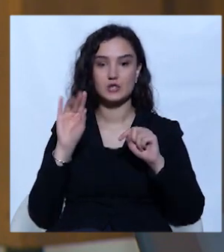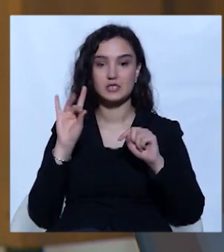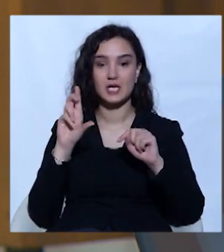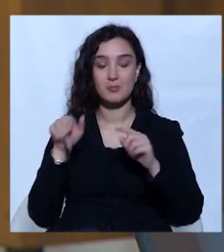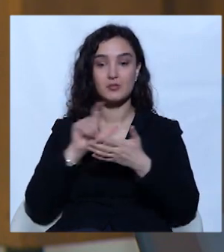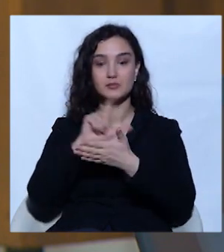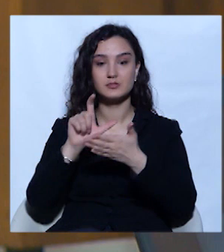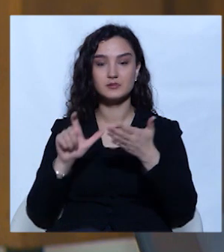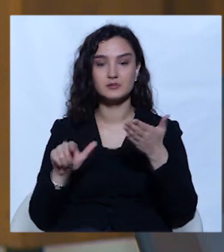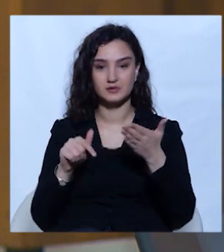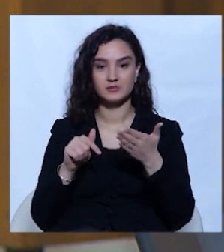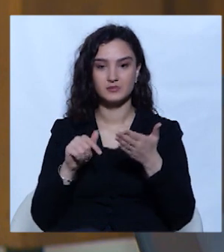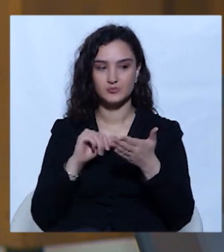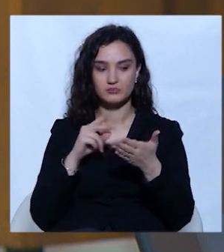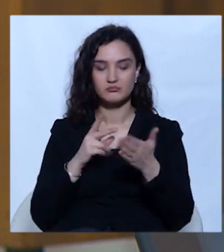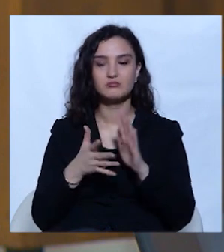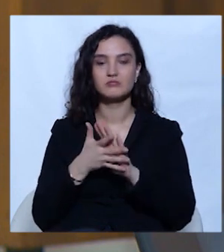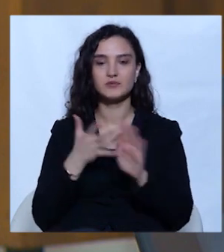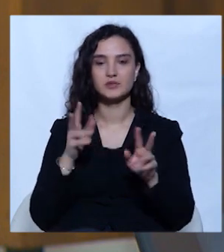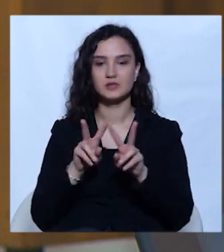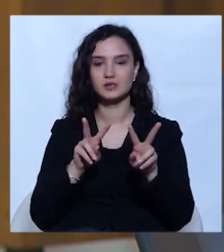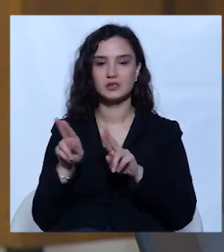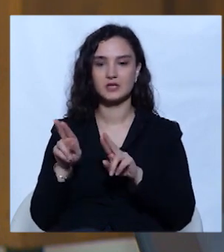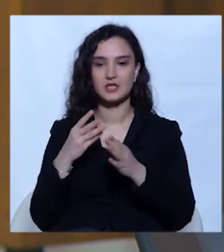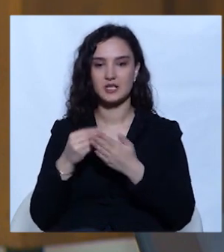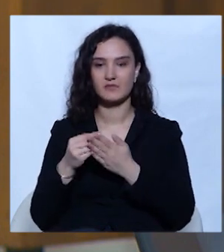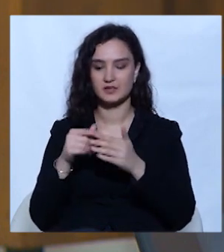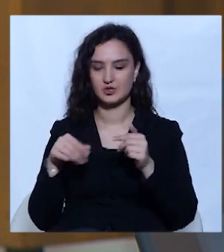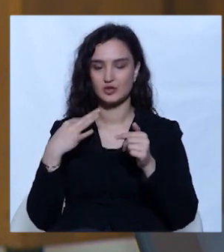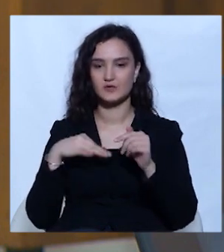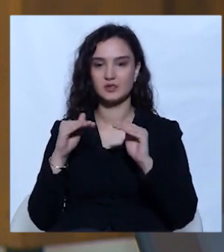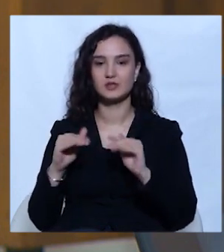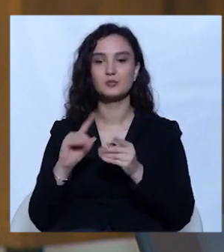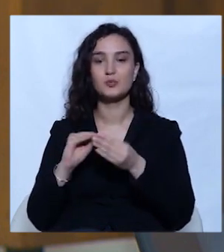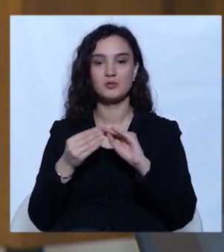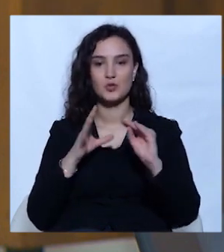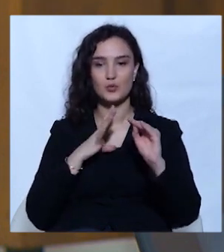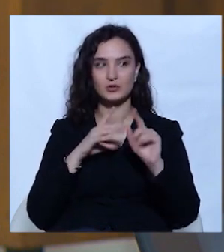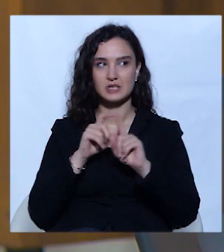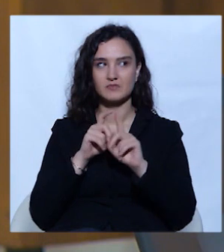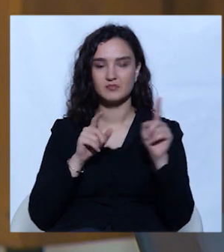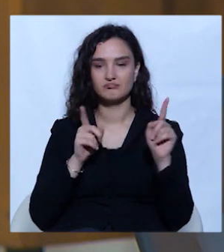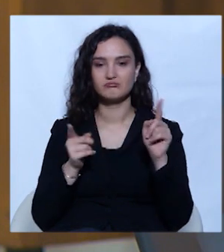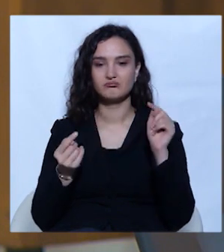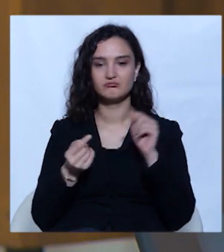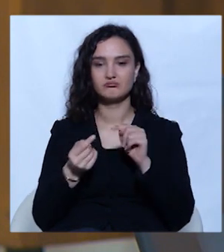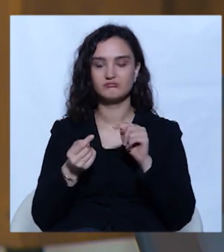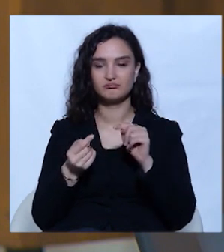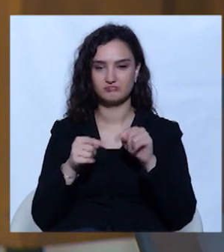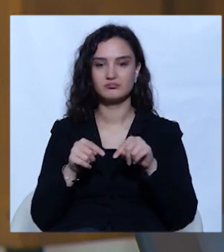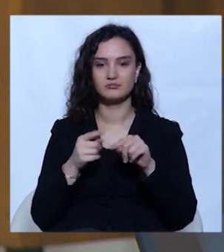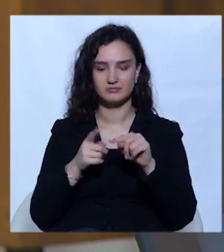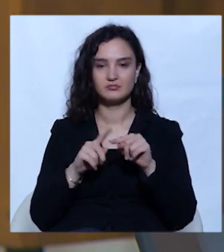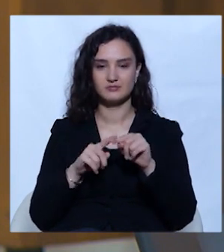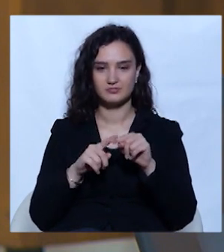lyrics really spoke to her, and it was about the same topic as well. It was about a disadvantaged child. She put the two together, she put this